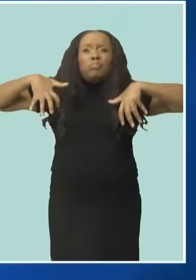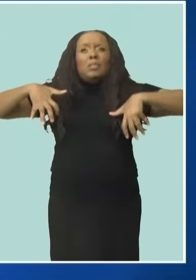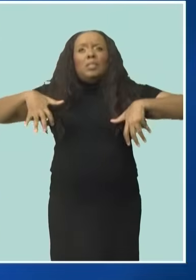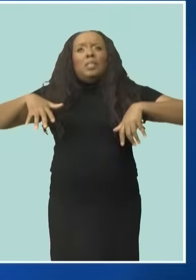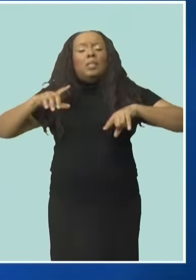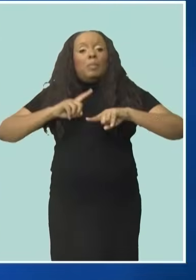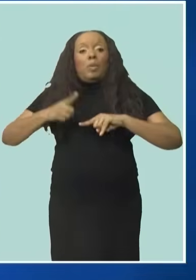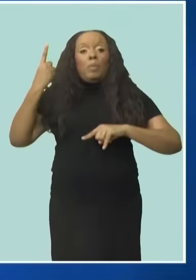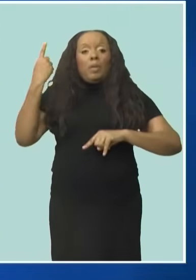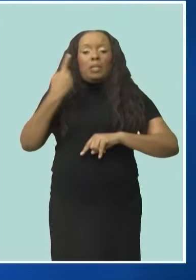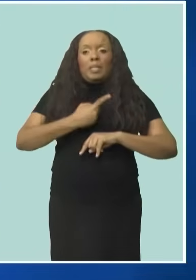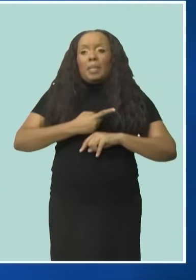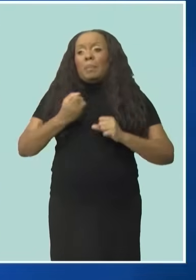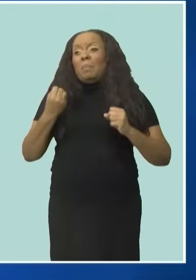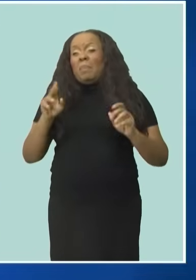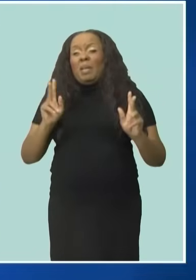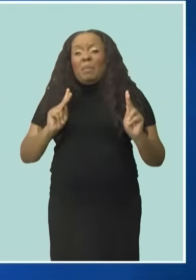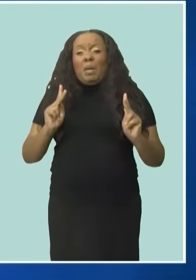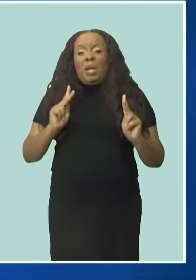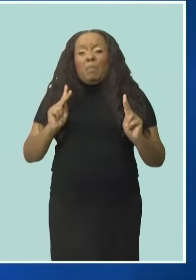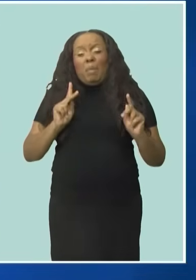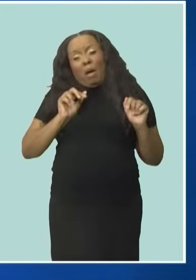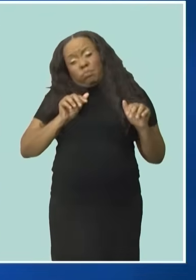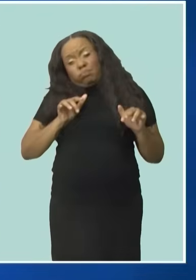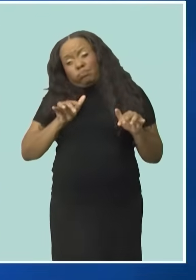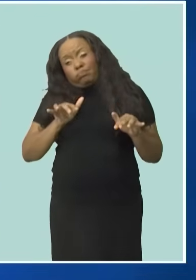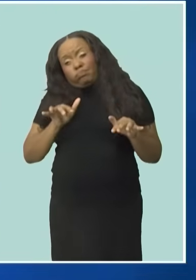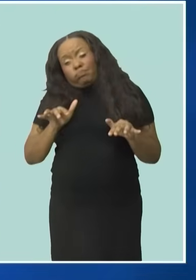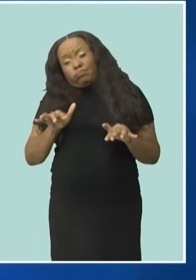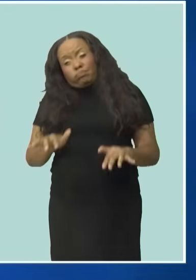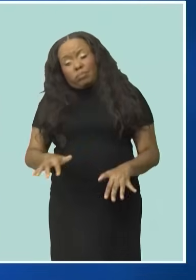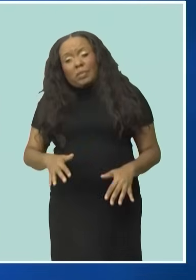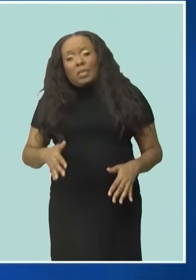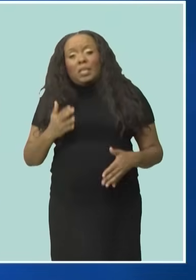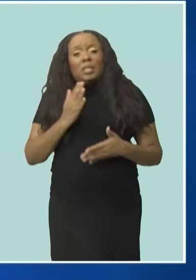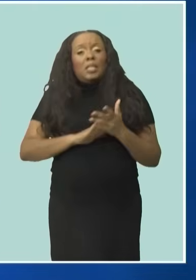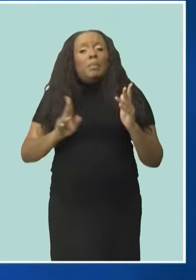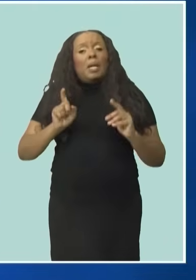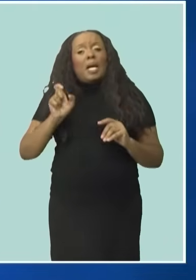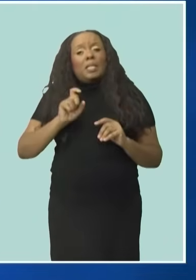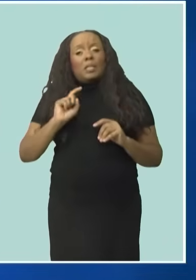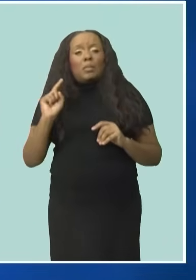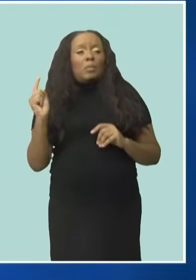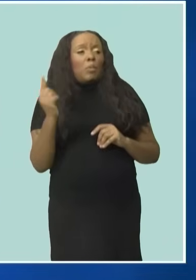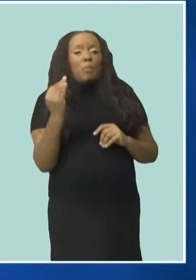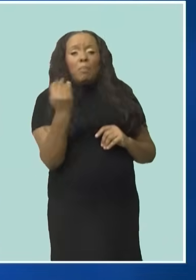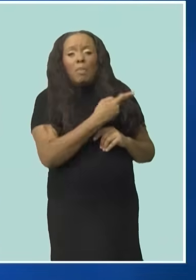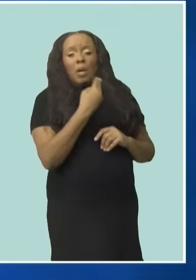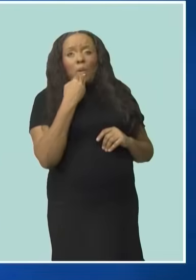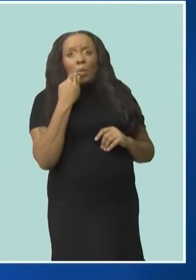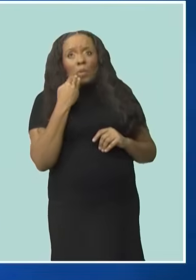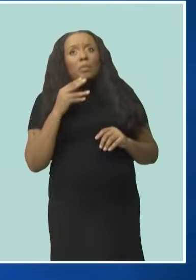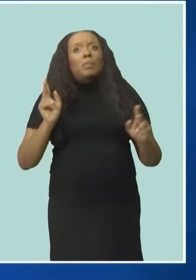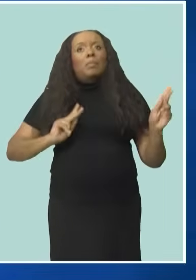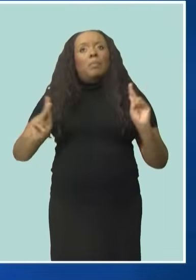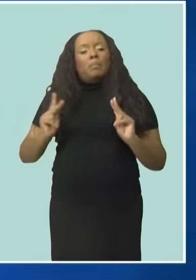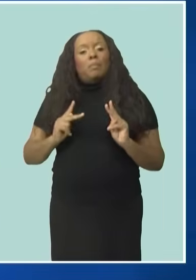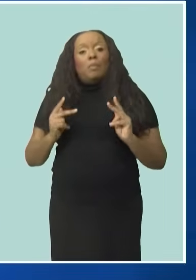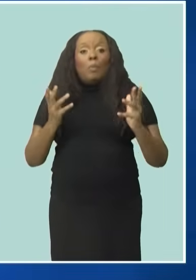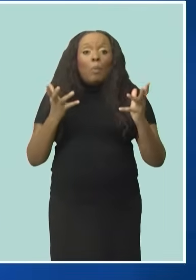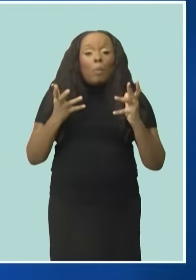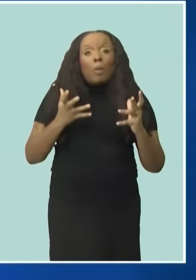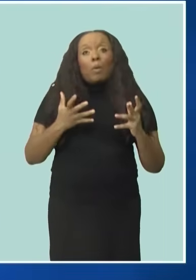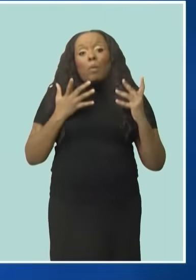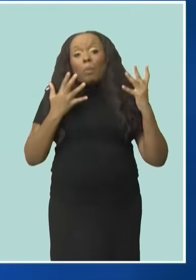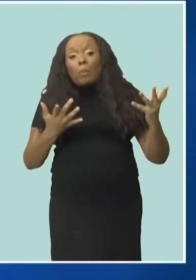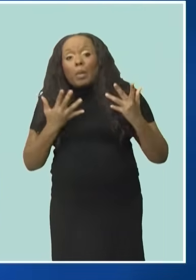turn back people. The response, for instance, by Beulah Church was fantastic. So people are wanting and ready and waiting to be